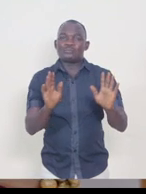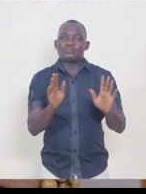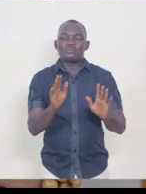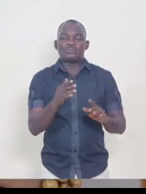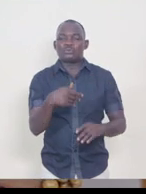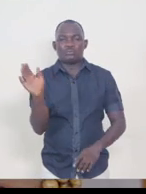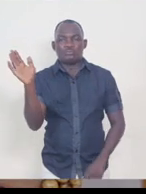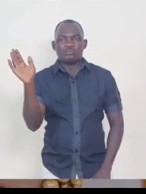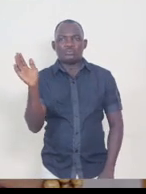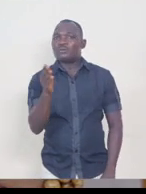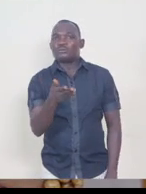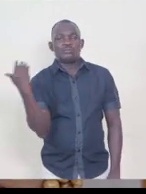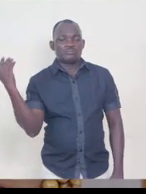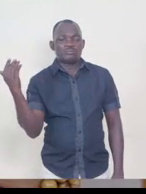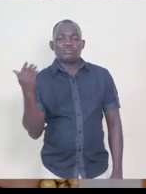Just leave.